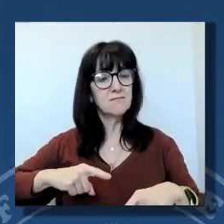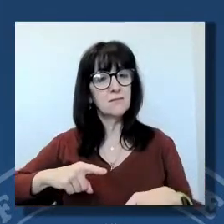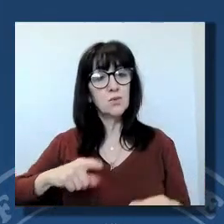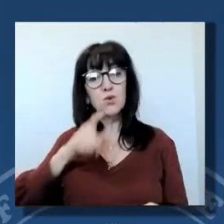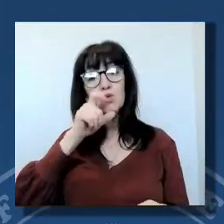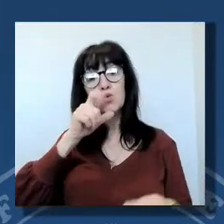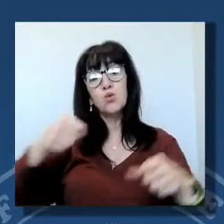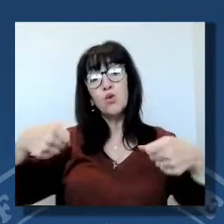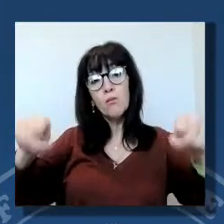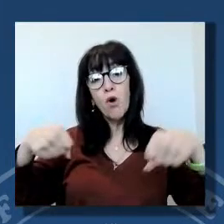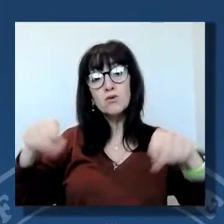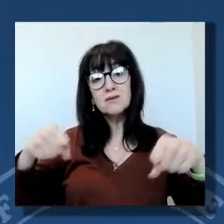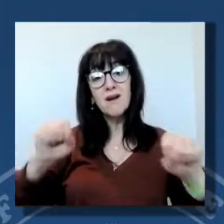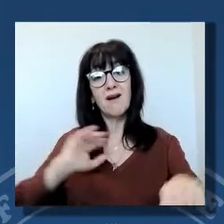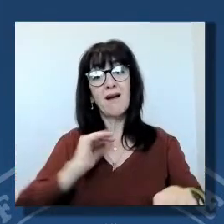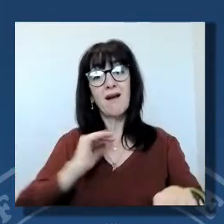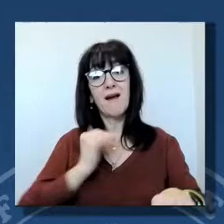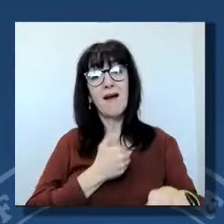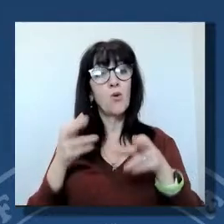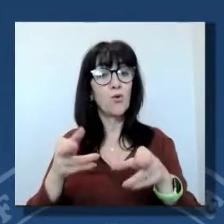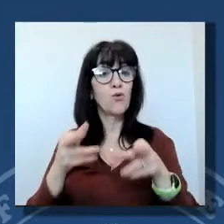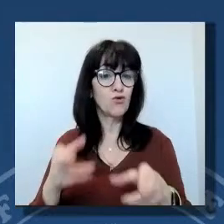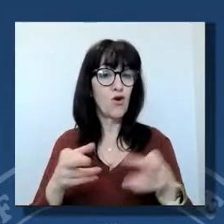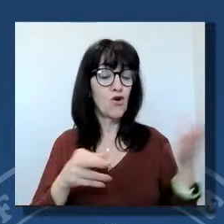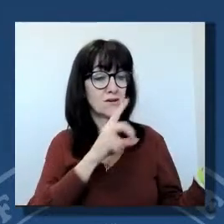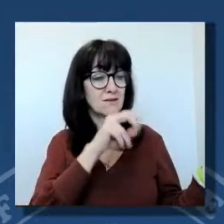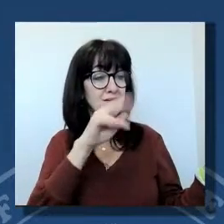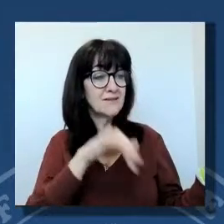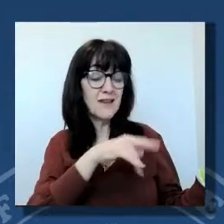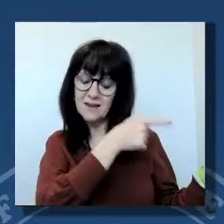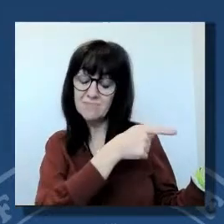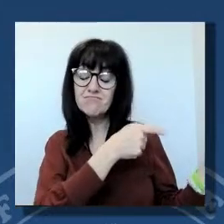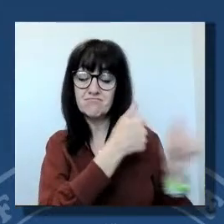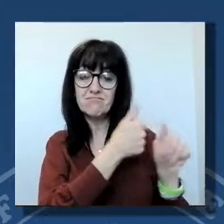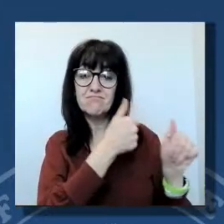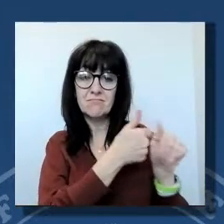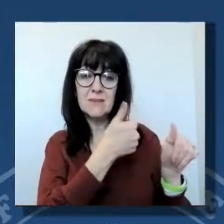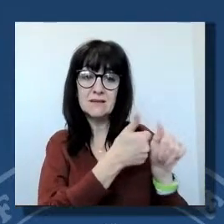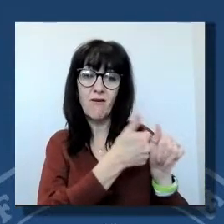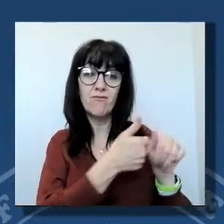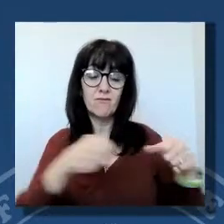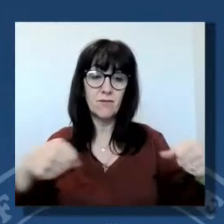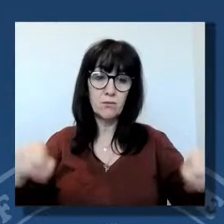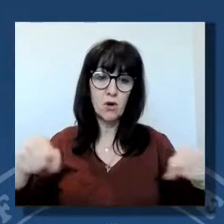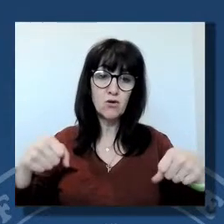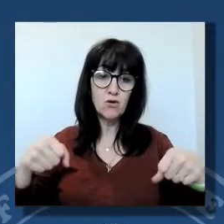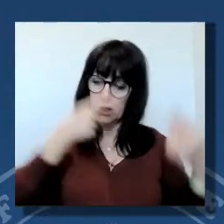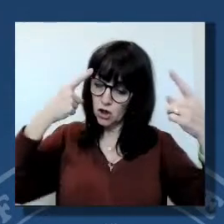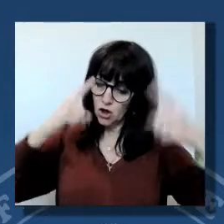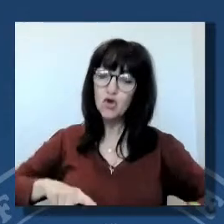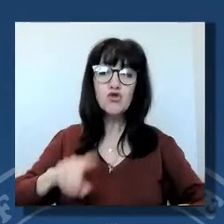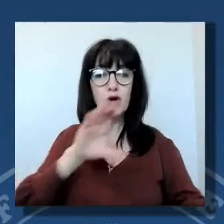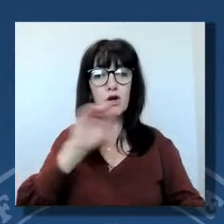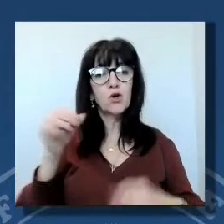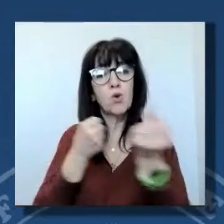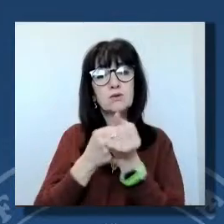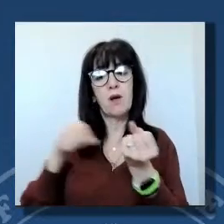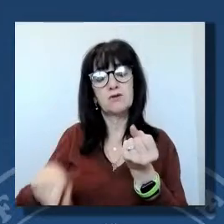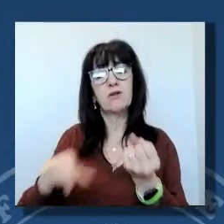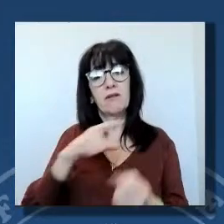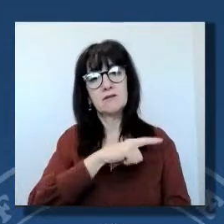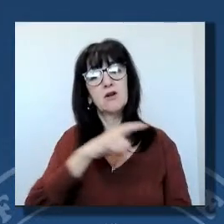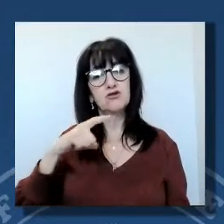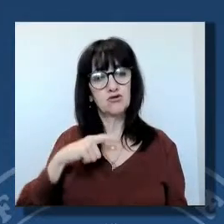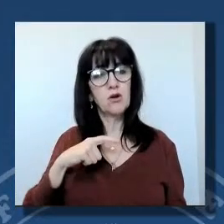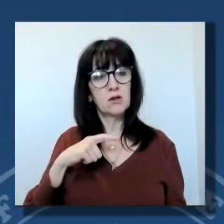who is a motorcycle rider himself, has agreed to co-sponsor the legislation to take a